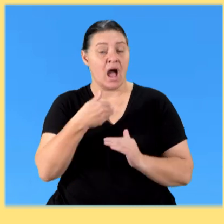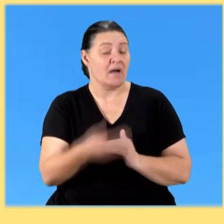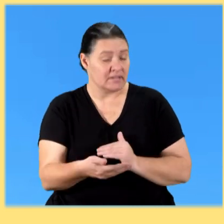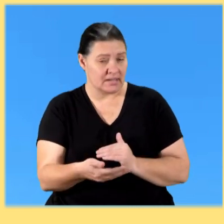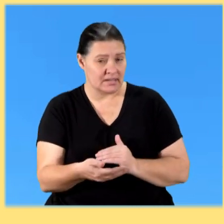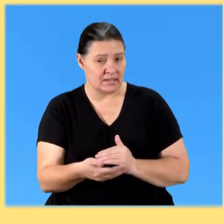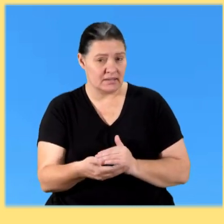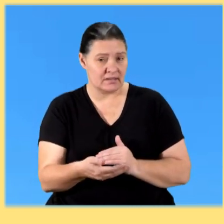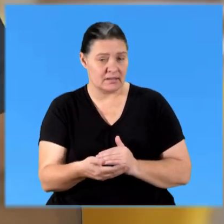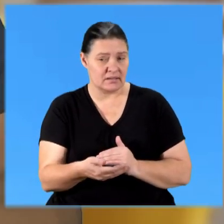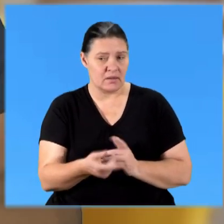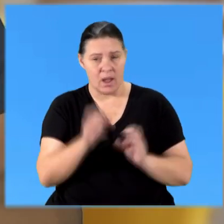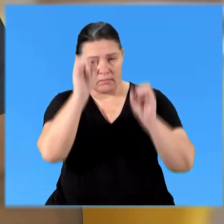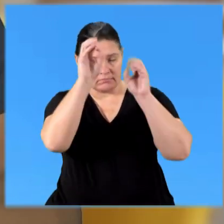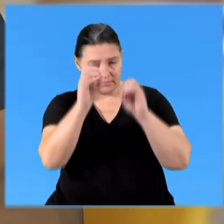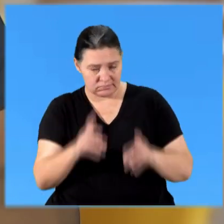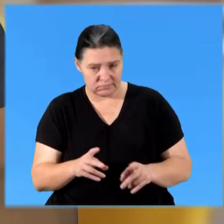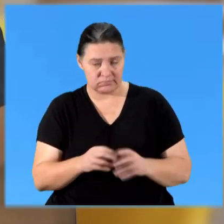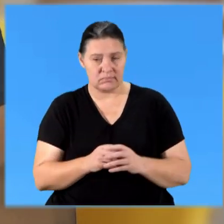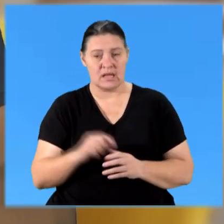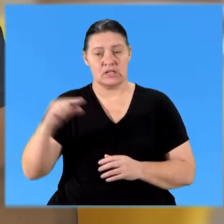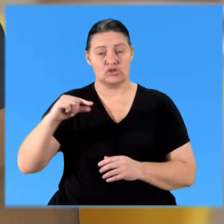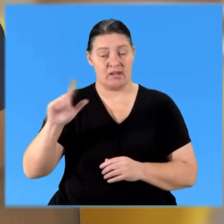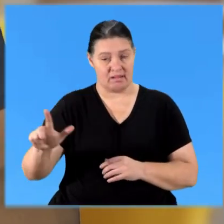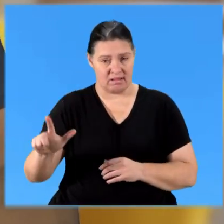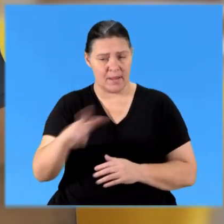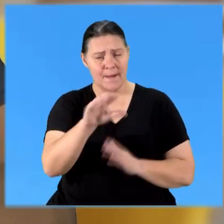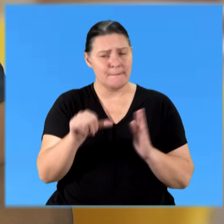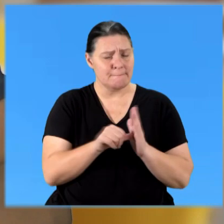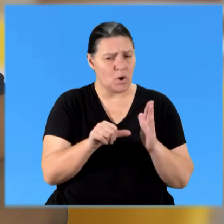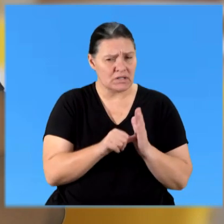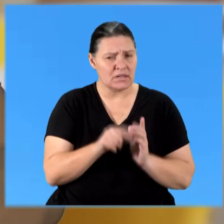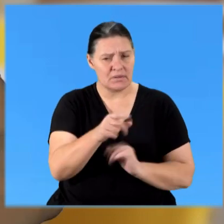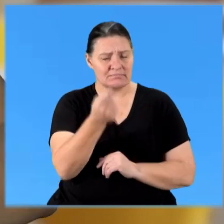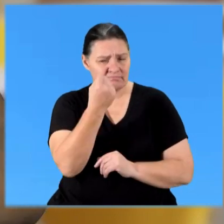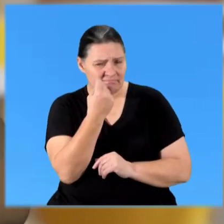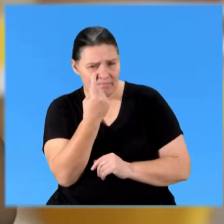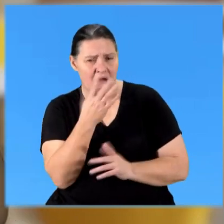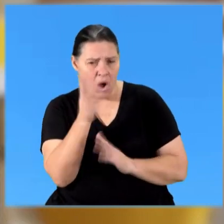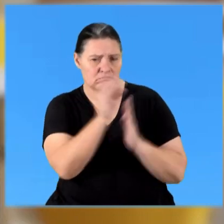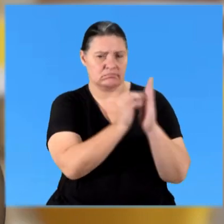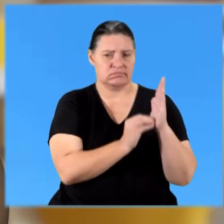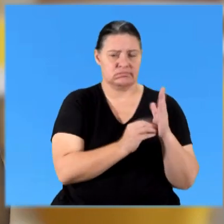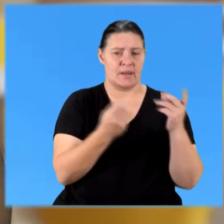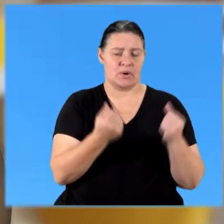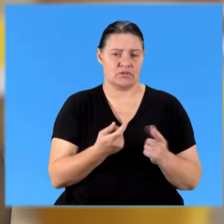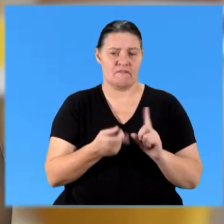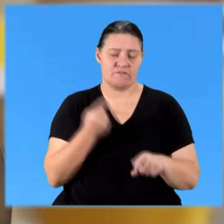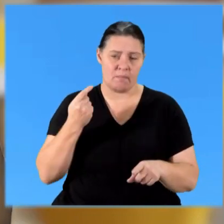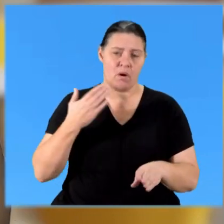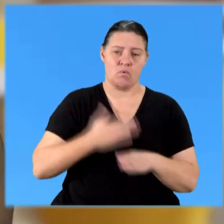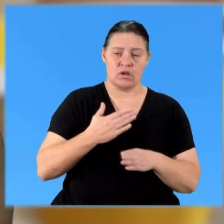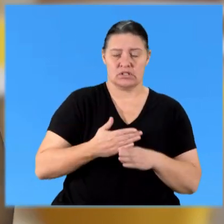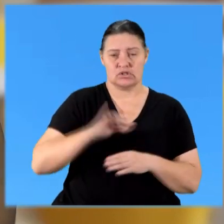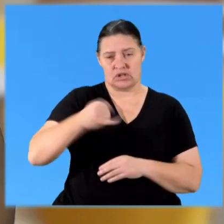After you have posted to the general ledger, it is very important that you understand how to record amounts from